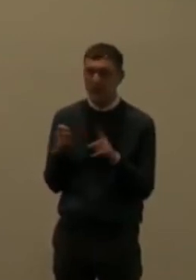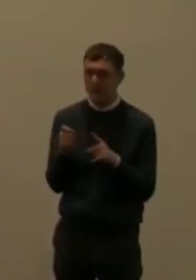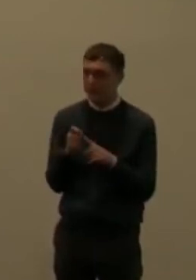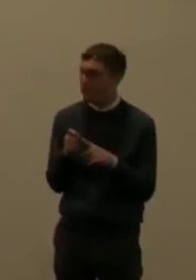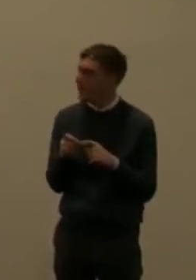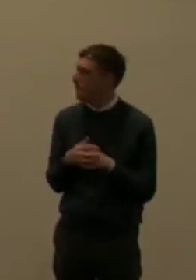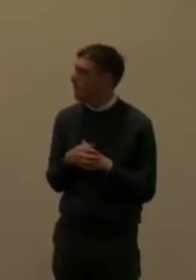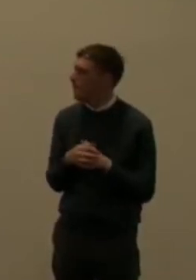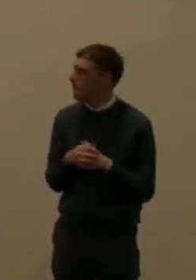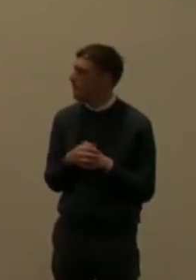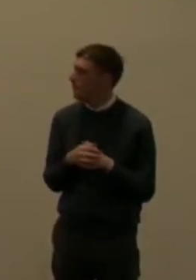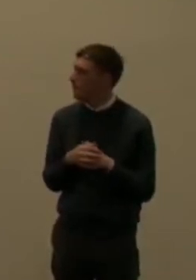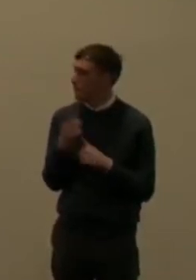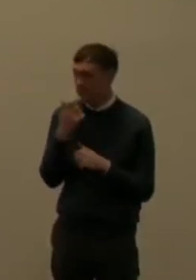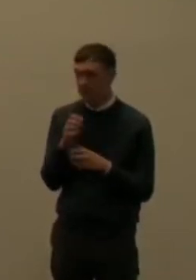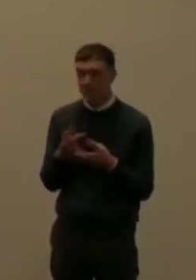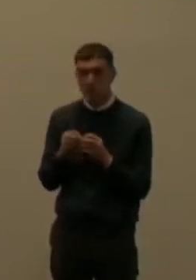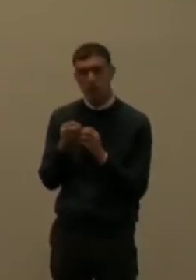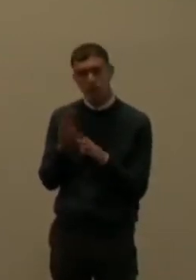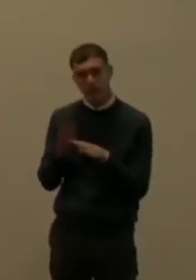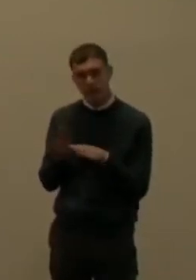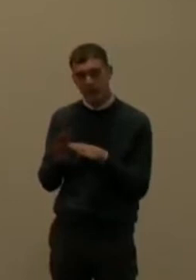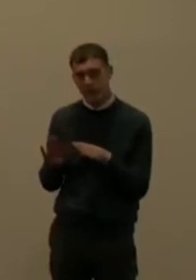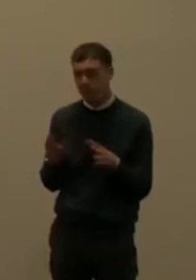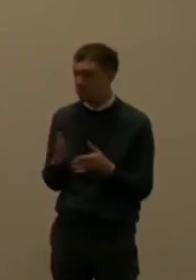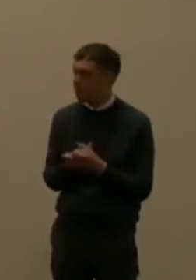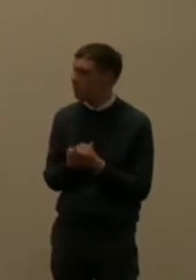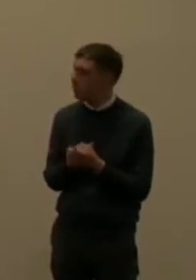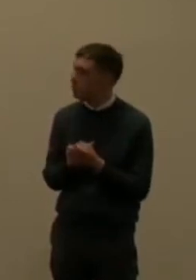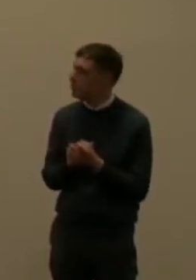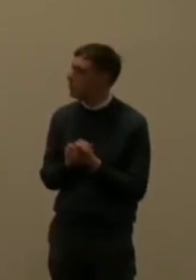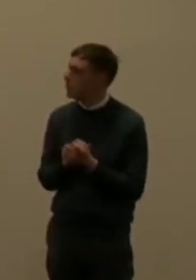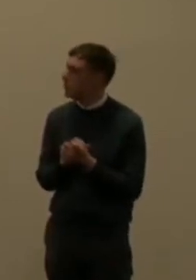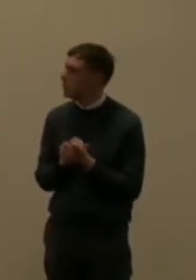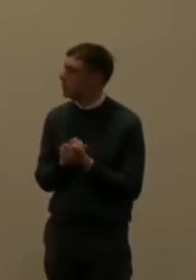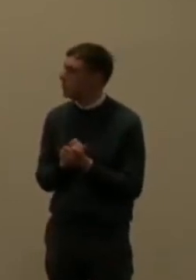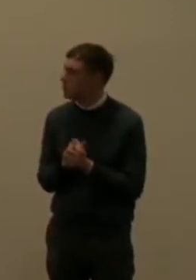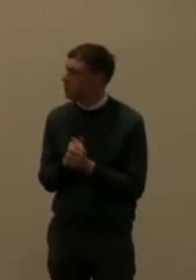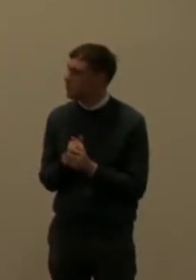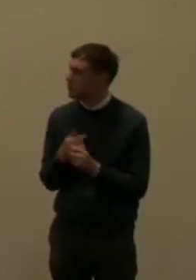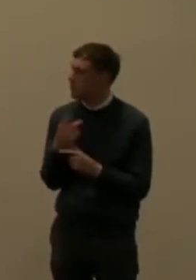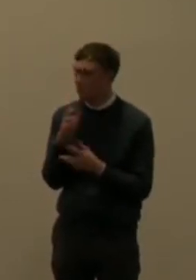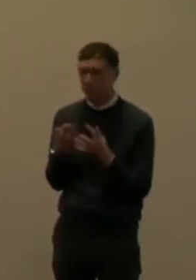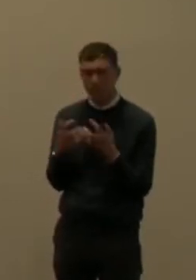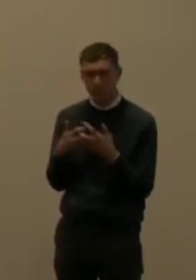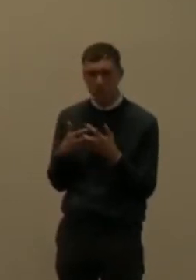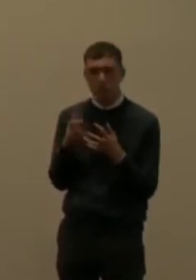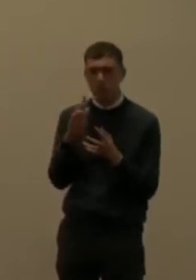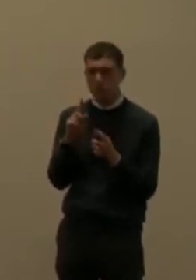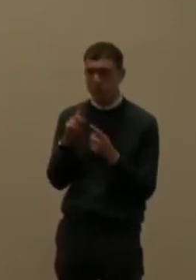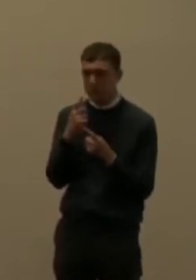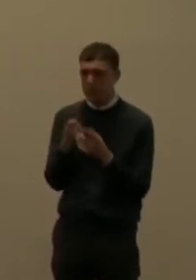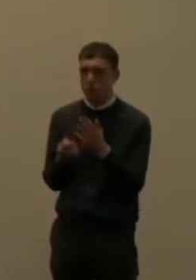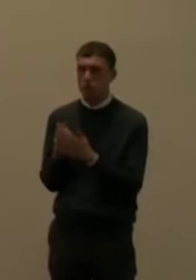we can create some tests, some unit tests, and we can define some assert function and so on, and then we can trigger